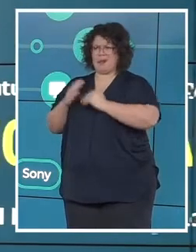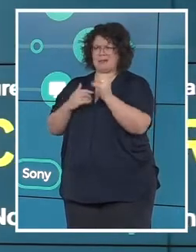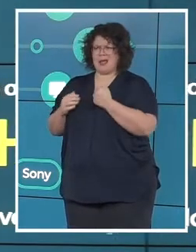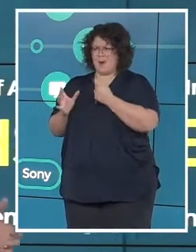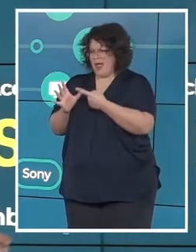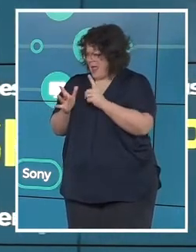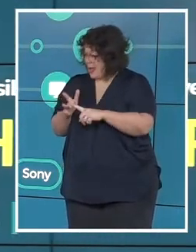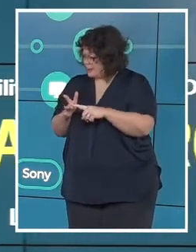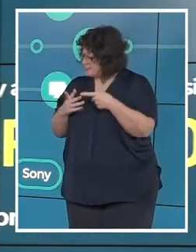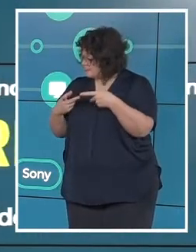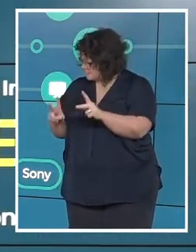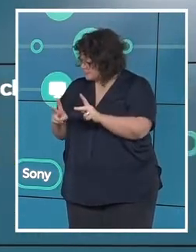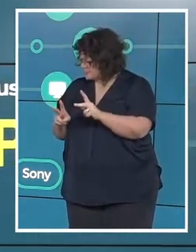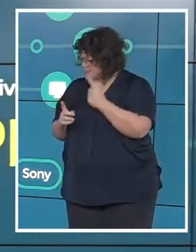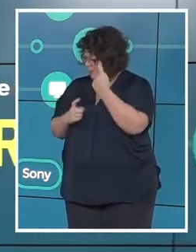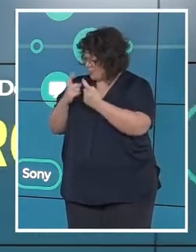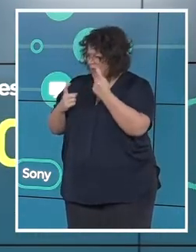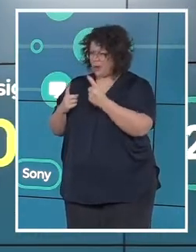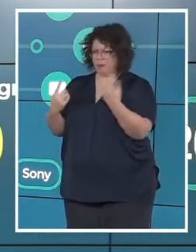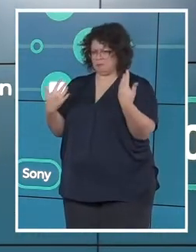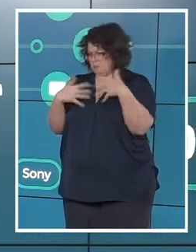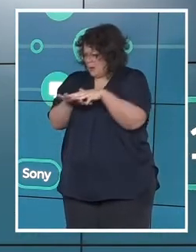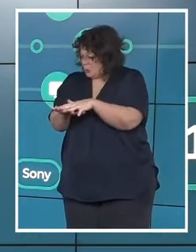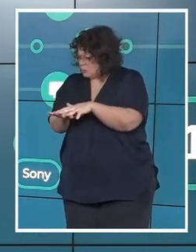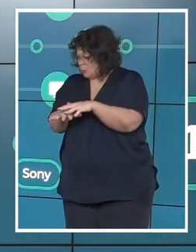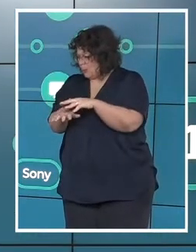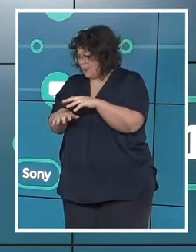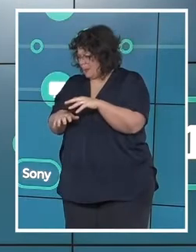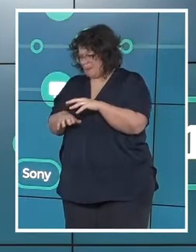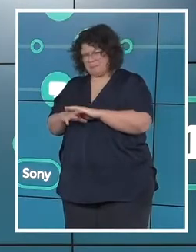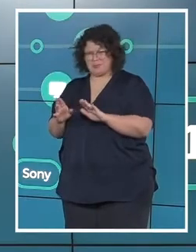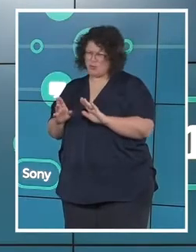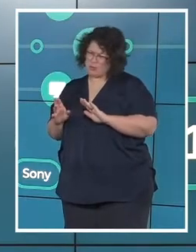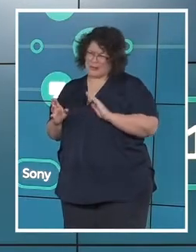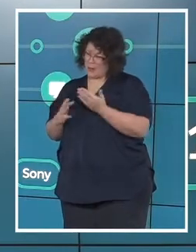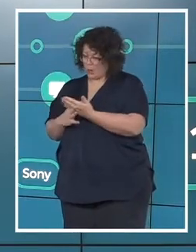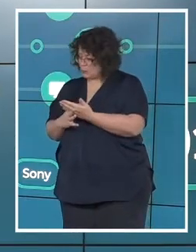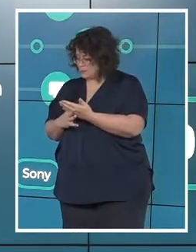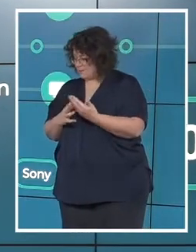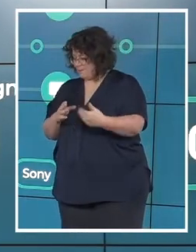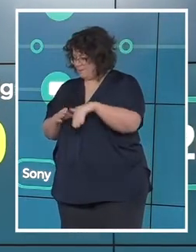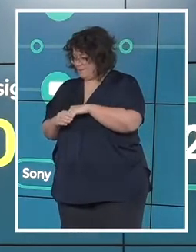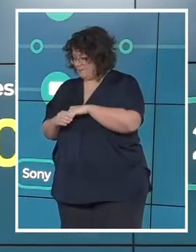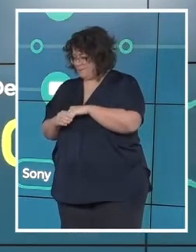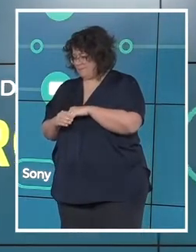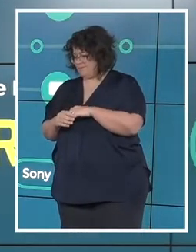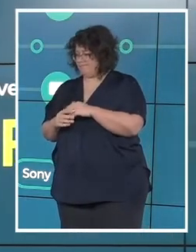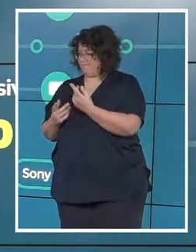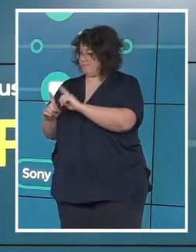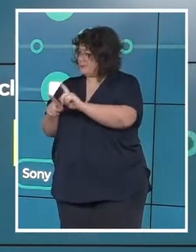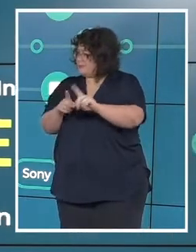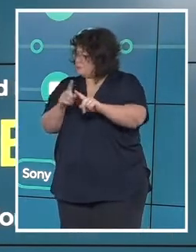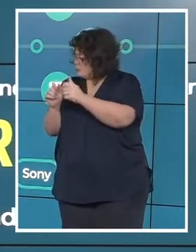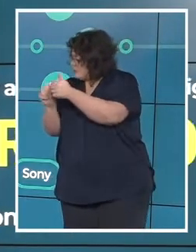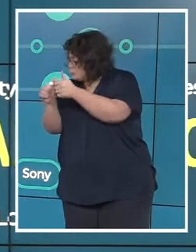as we need to across industries for everybody to ensure that all can benefit from